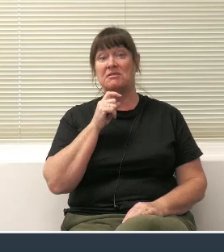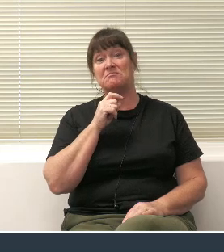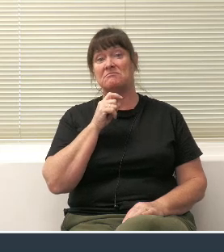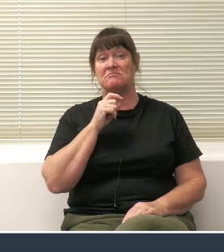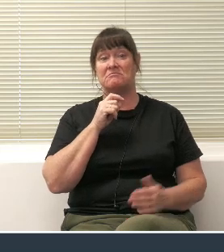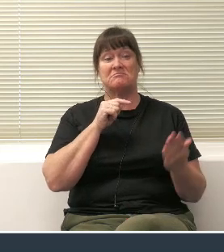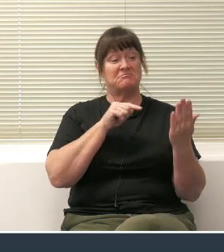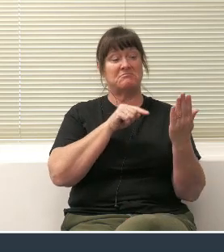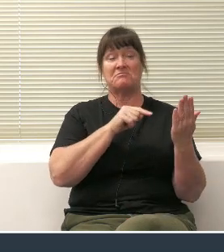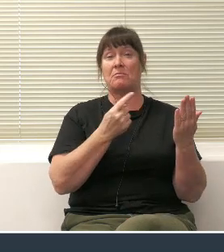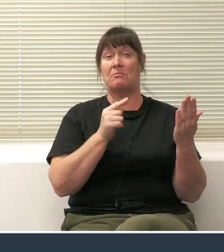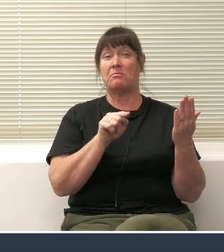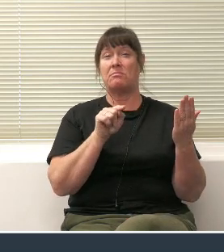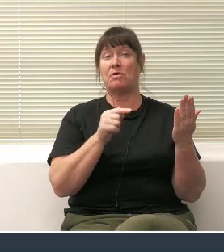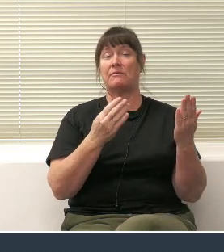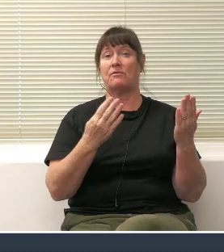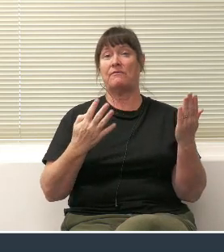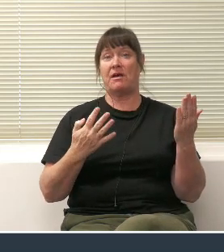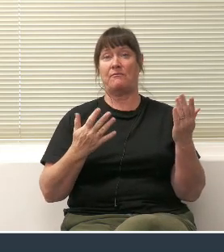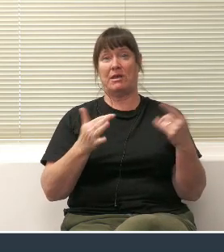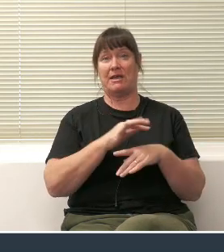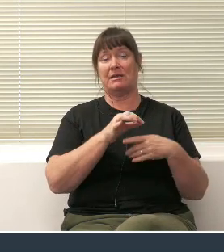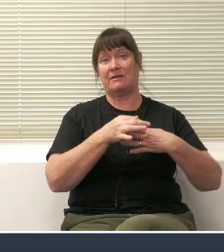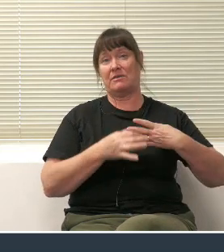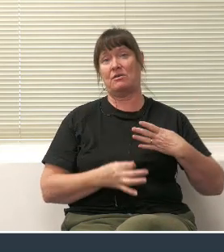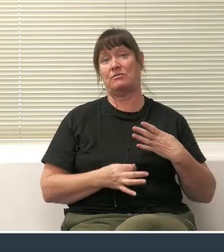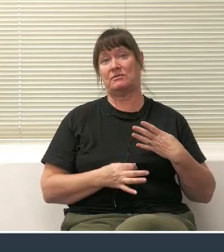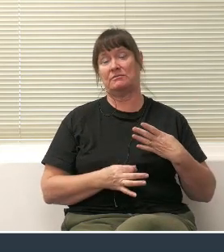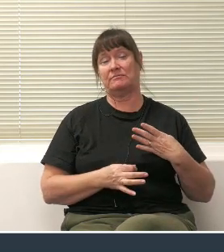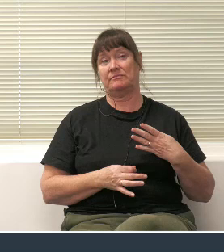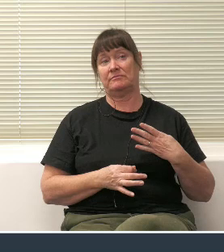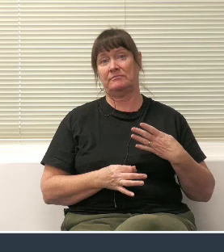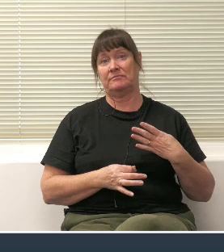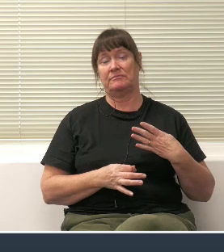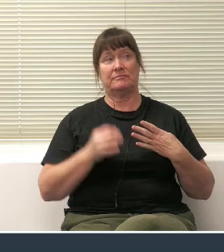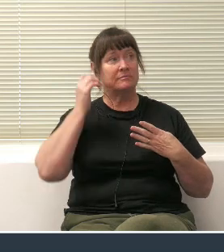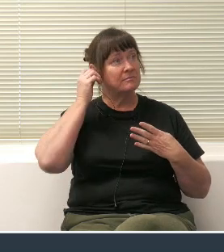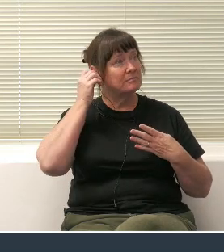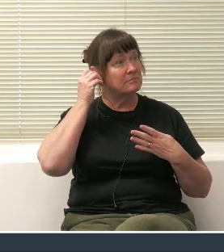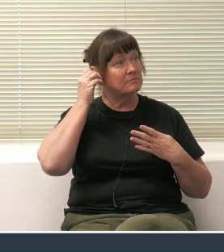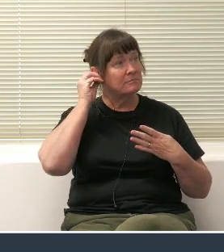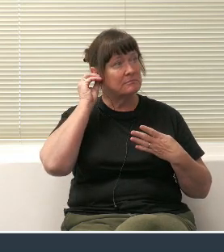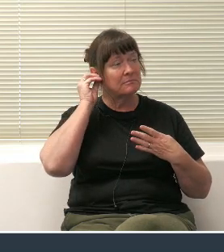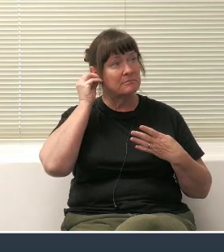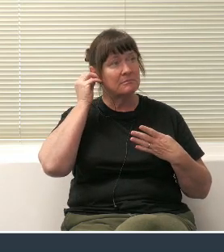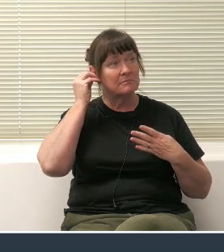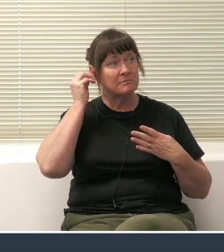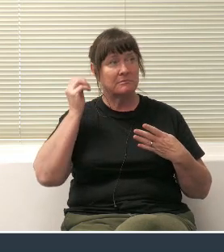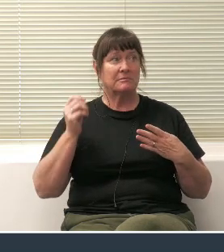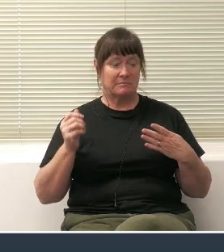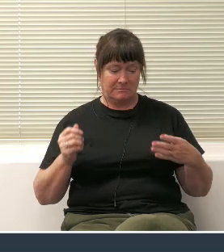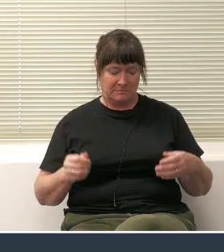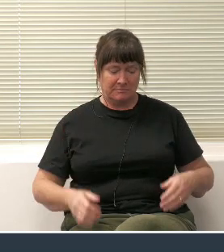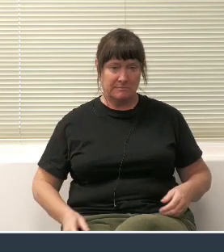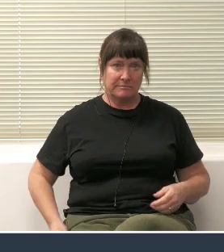0.45, which covers those 2 elements, obviously are the key things that we would ask that you consider retaining in